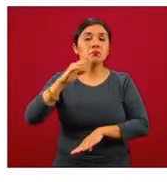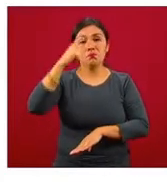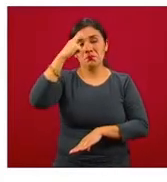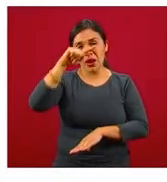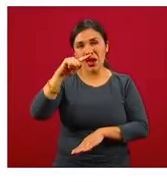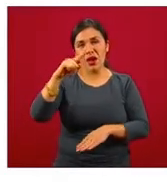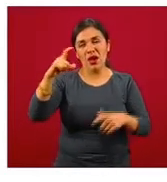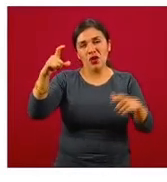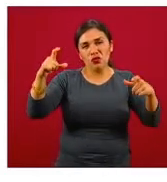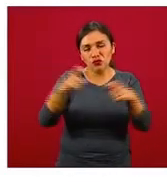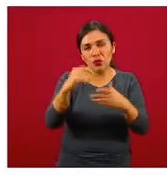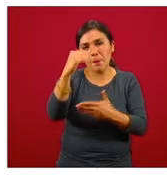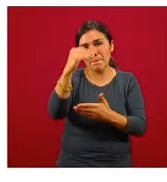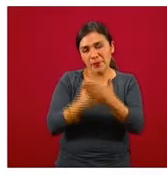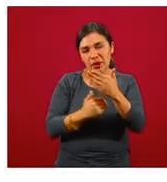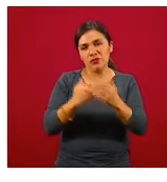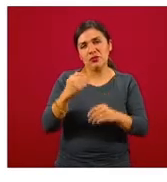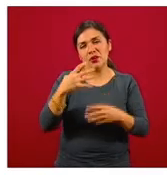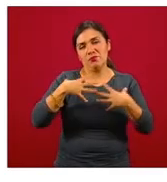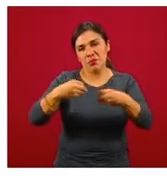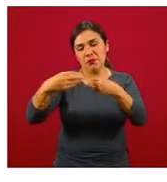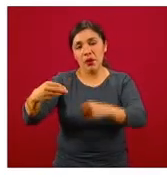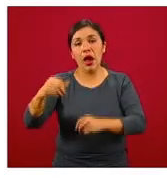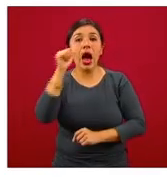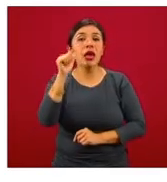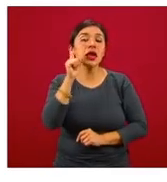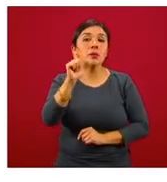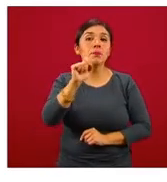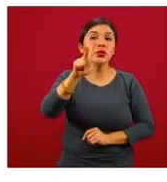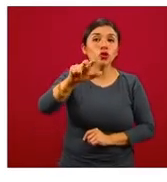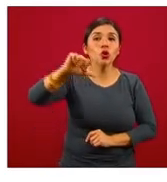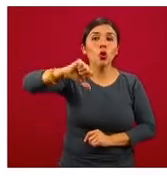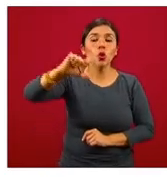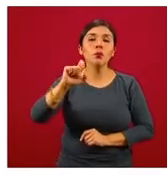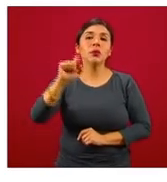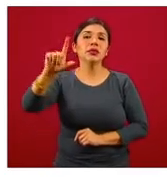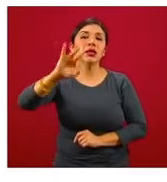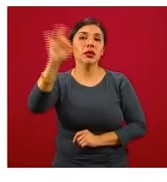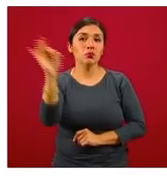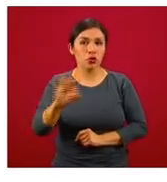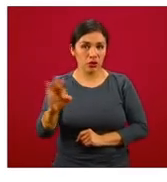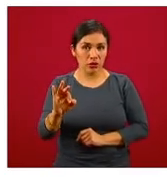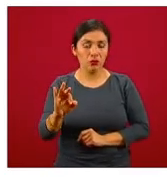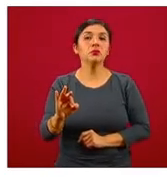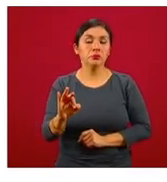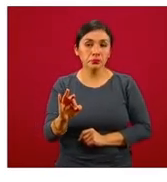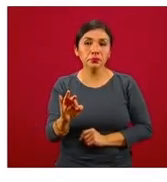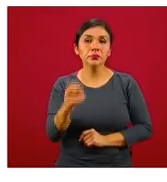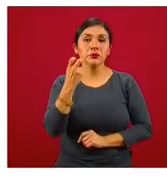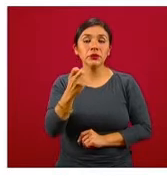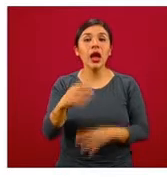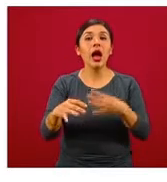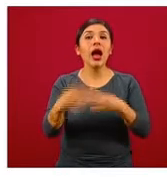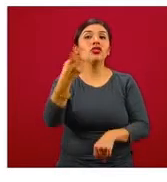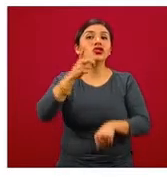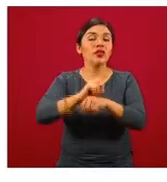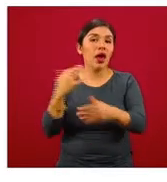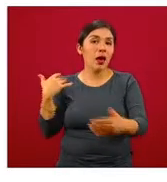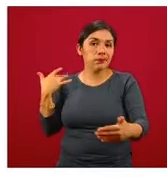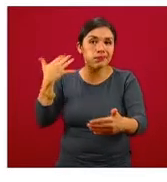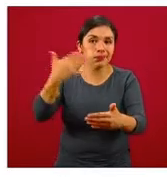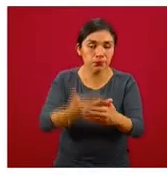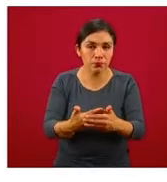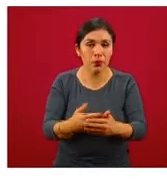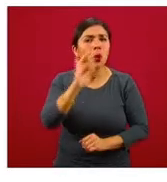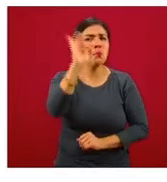pandemic has contracted. Now it's at 27%. The burden of disease, this is the burden of disease